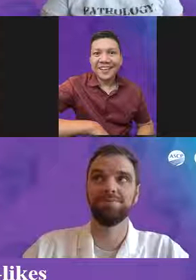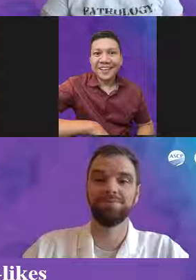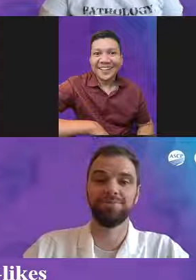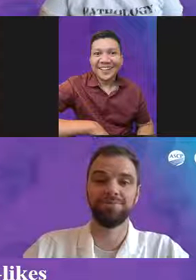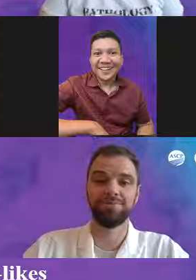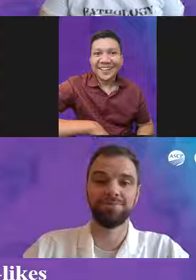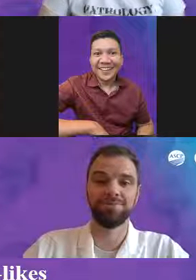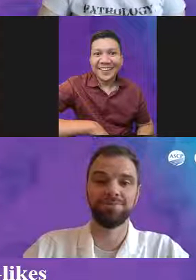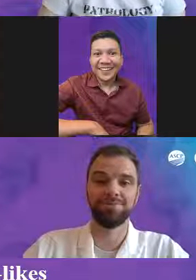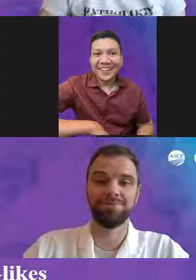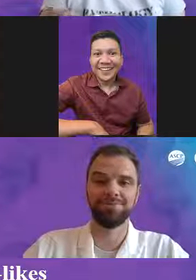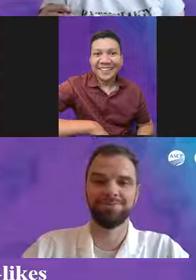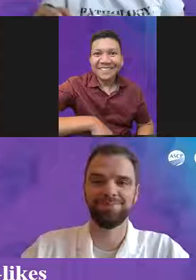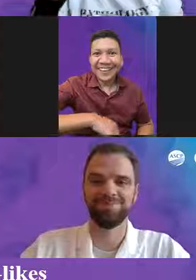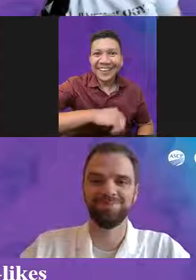looking at Carlos, he's